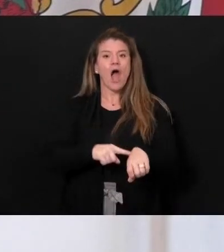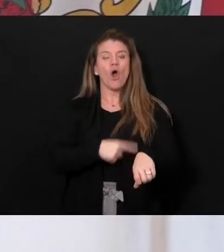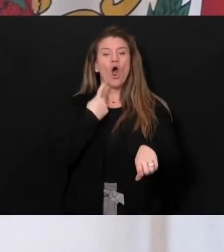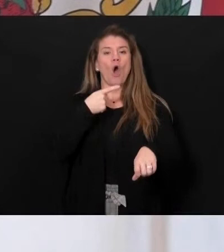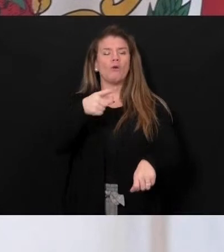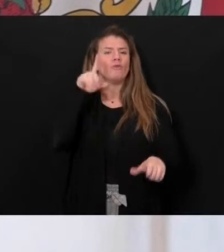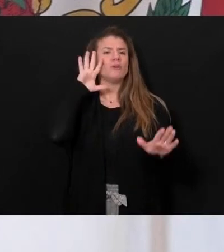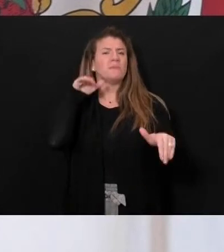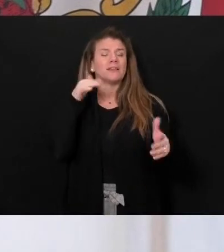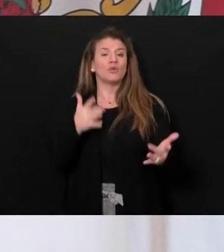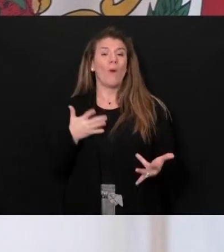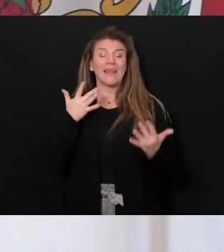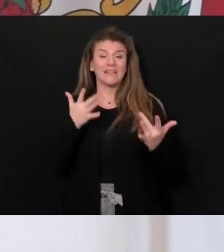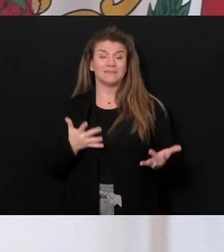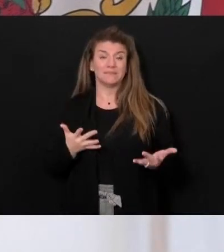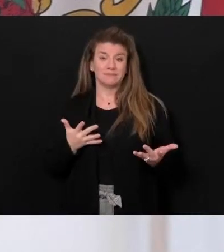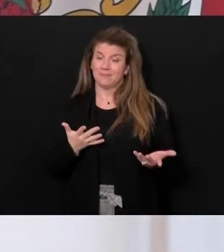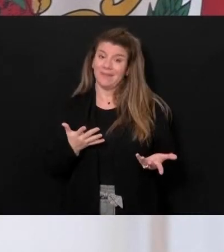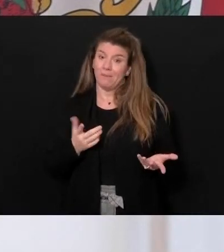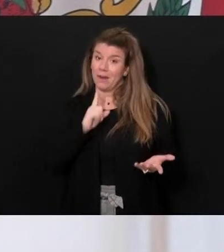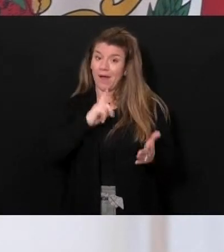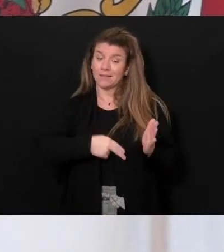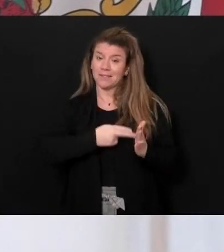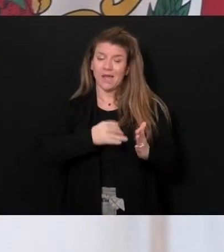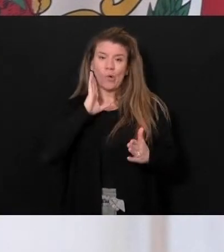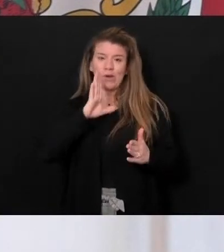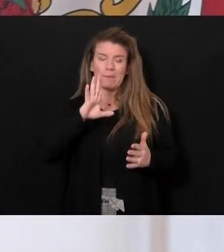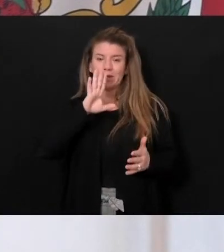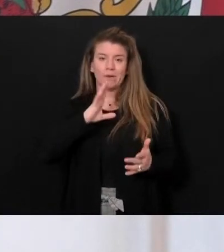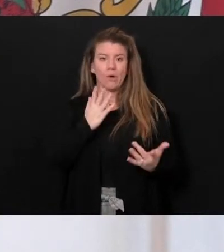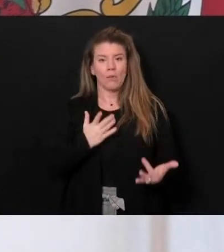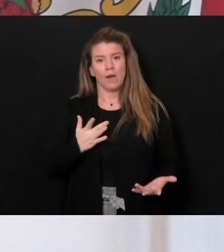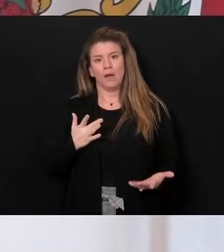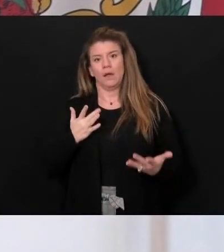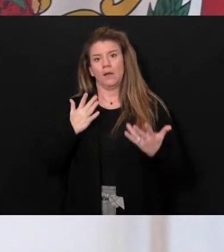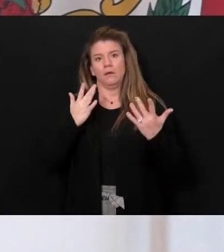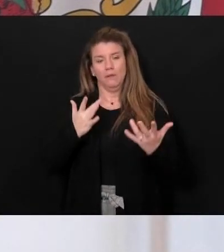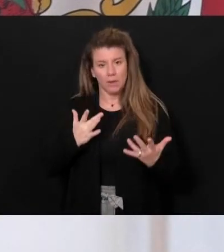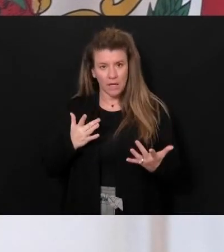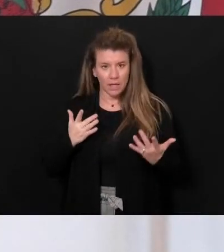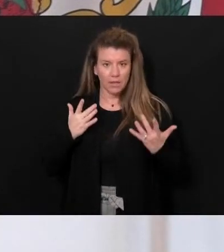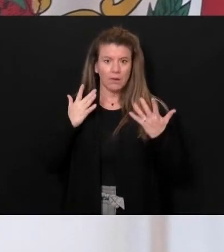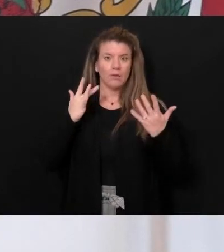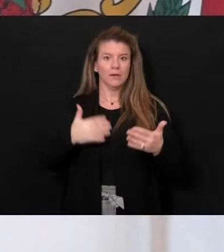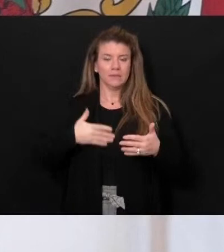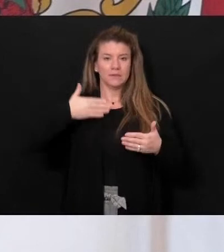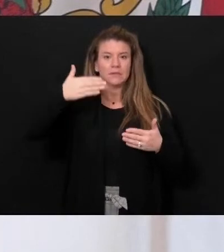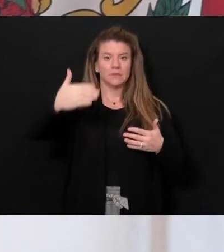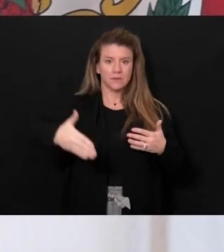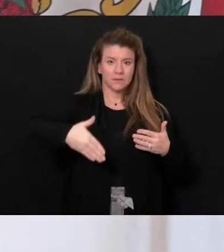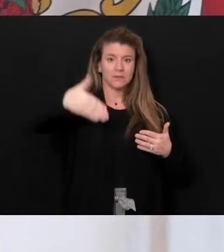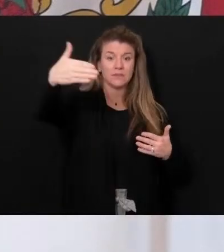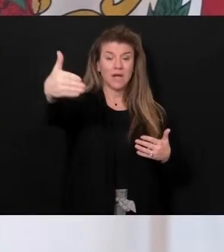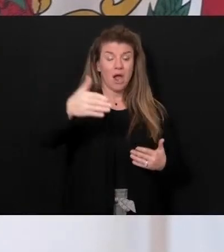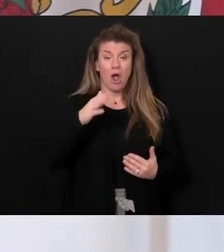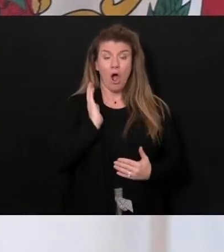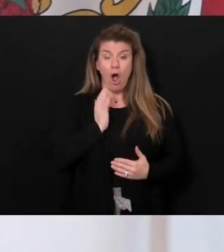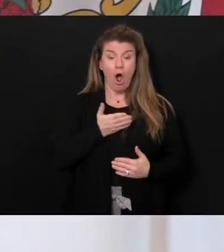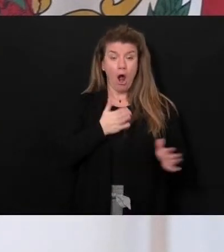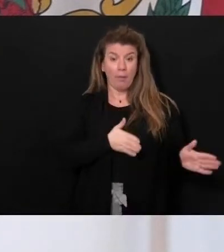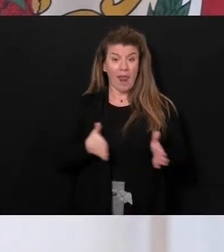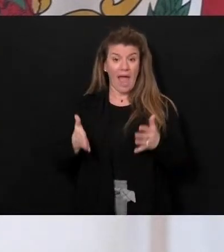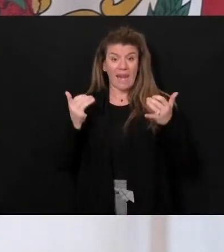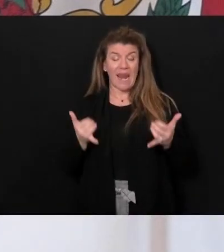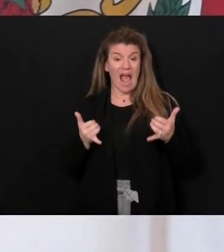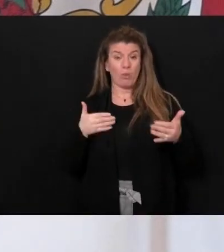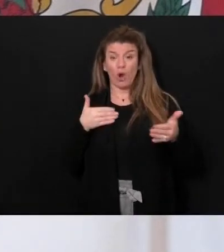have waited? It would have been unbelievable. Unbelievable how long it would have been. We are far, far better off